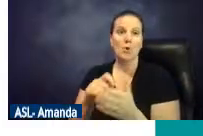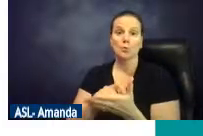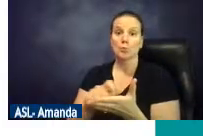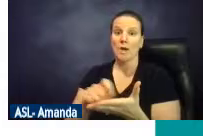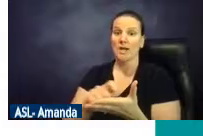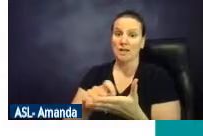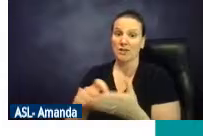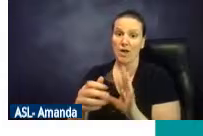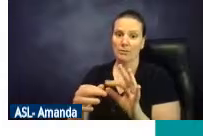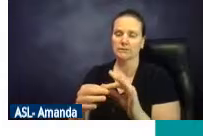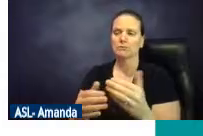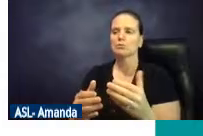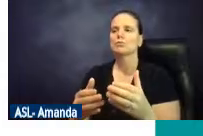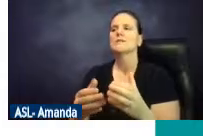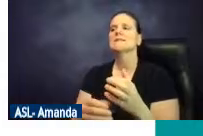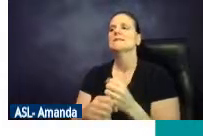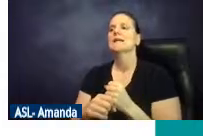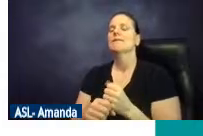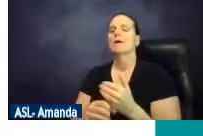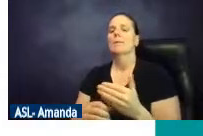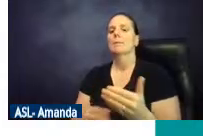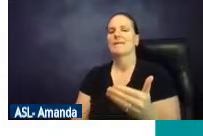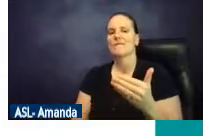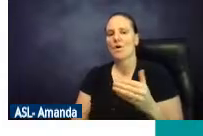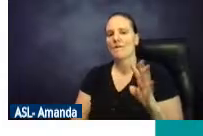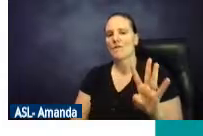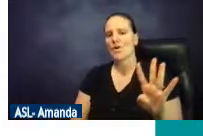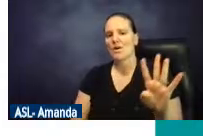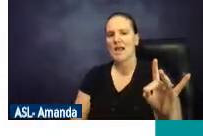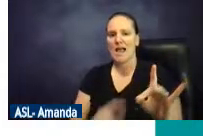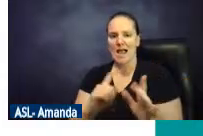be received prior to 48 hours in